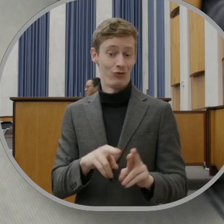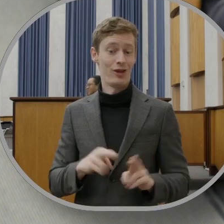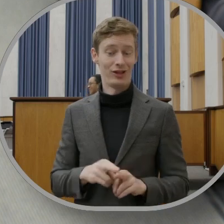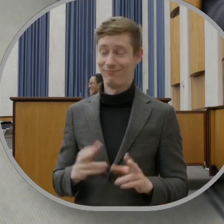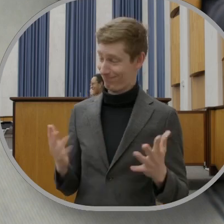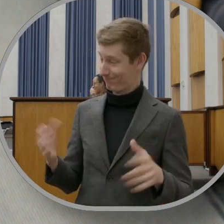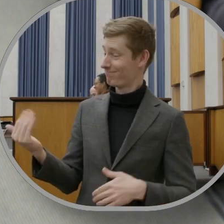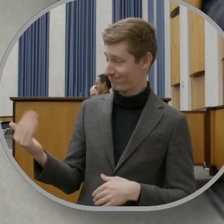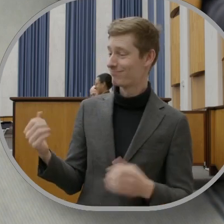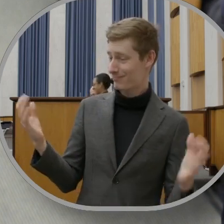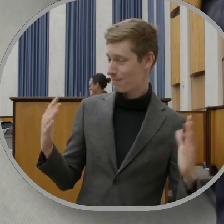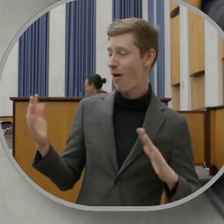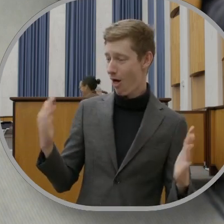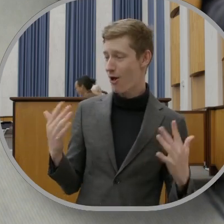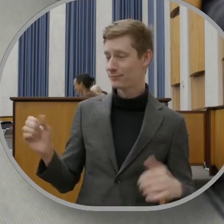round of applause.